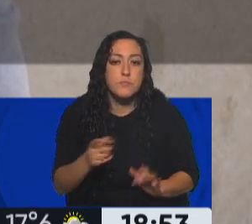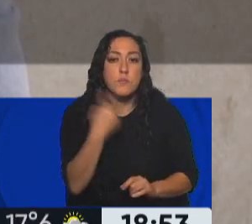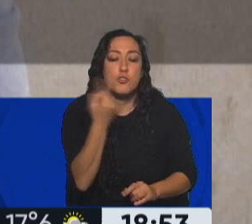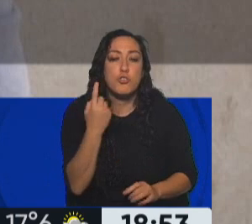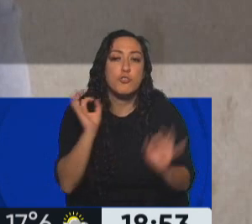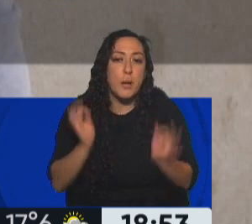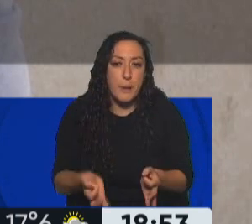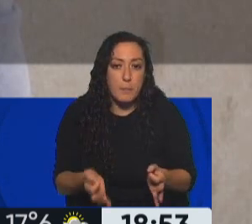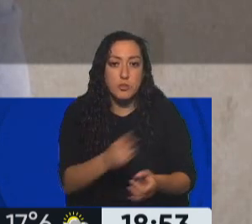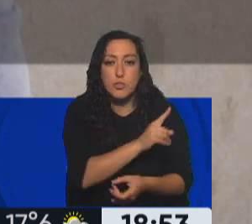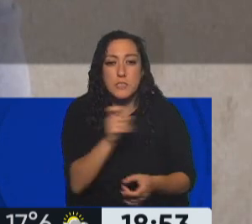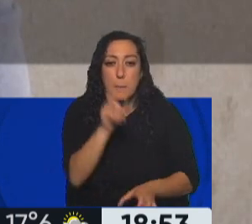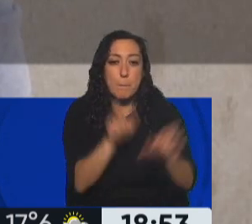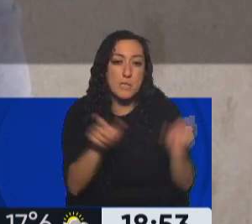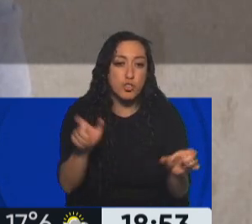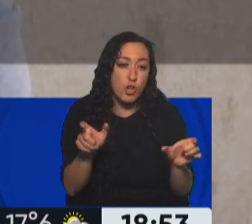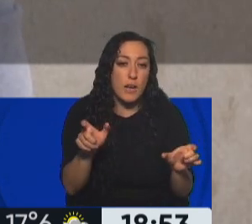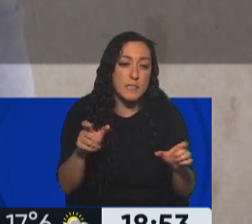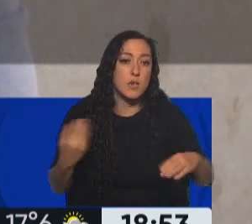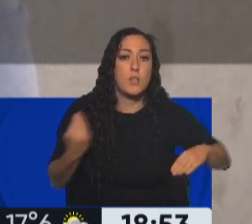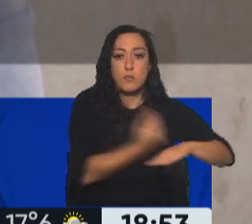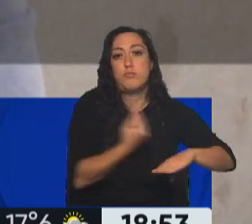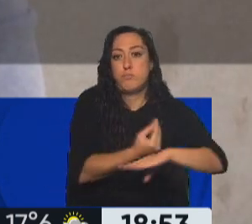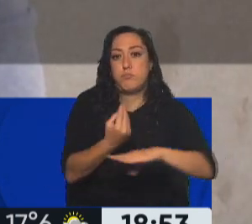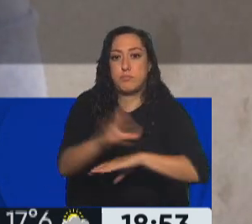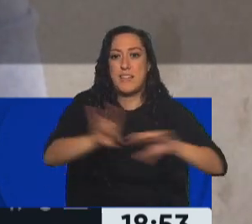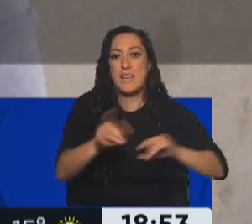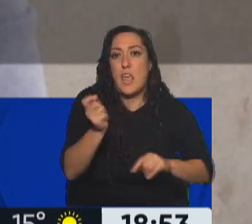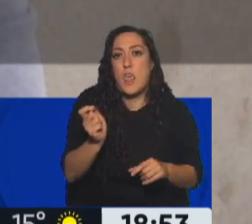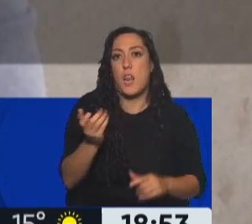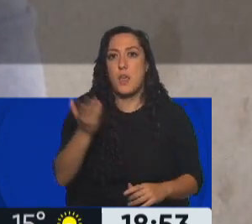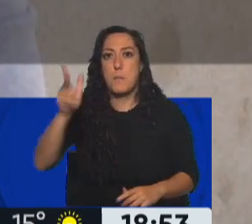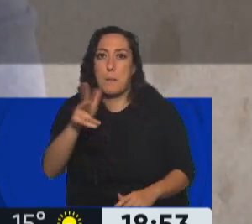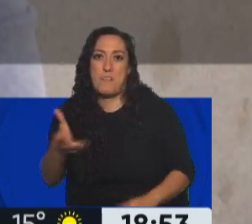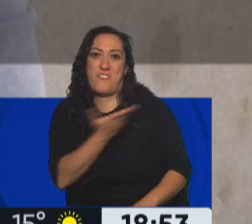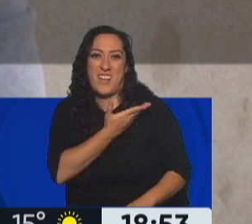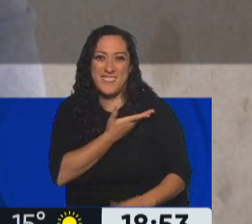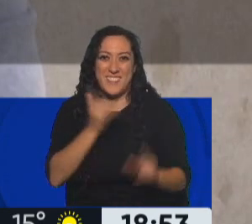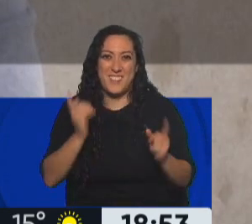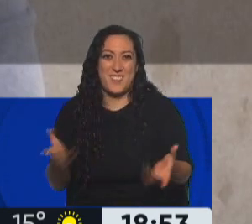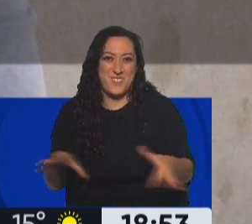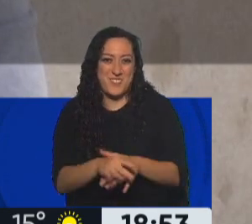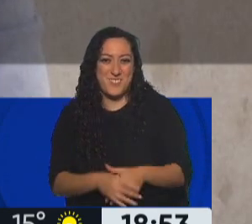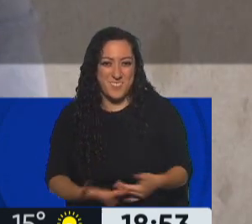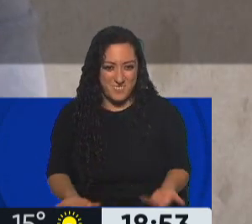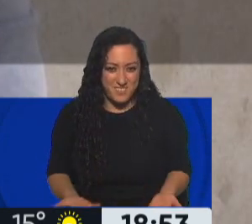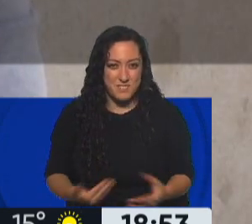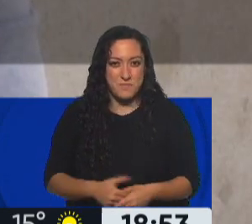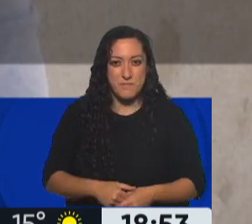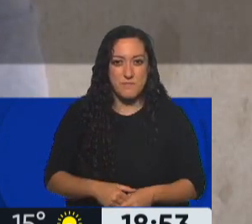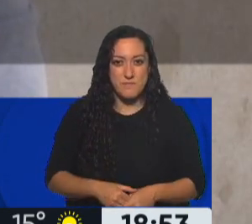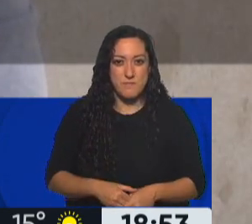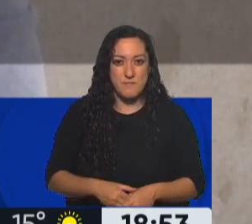And we know that more than 100 persons were created to be a